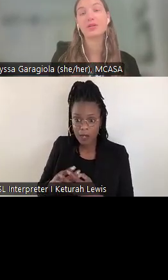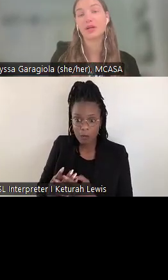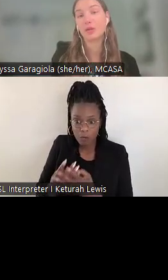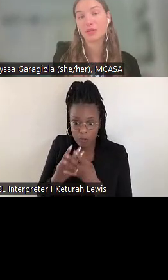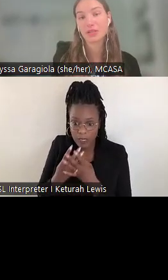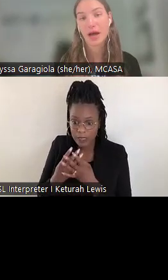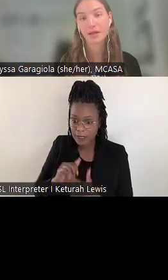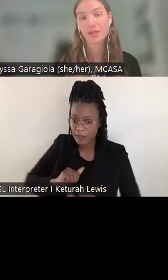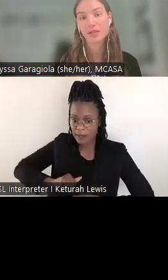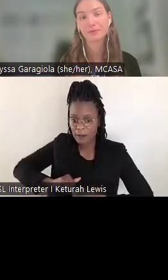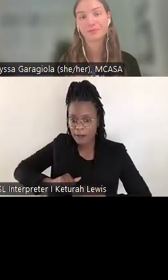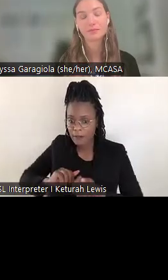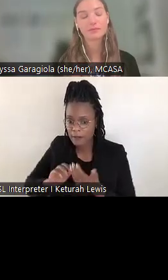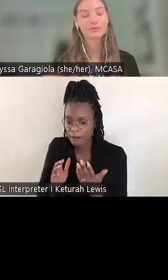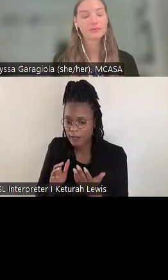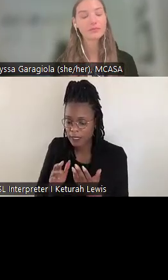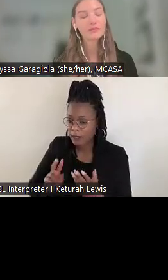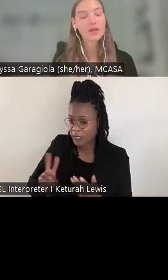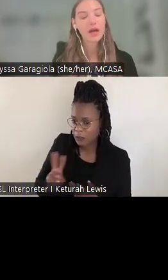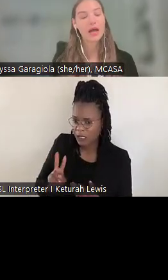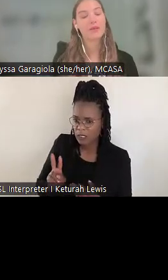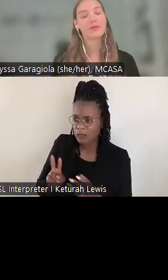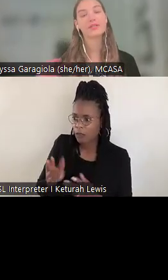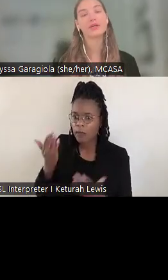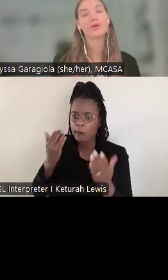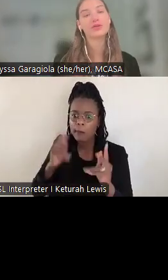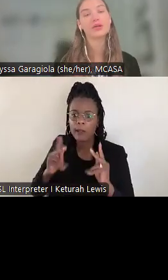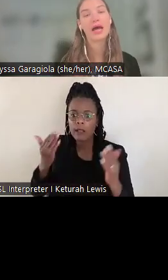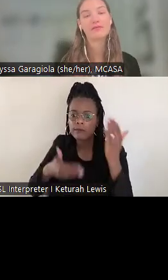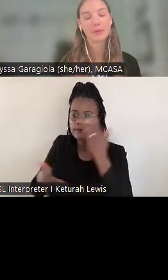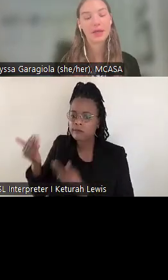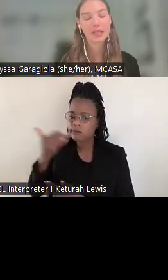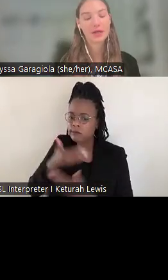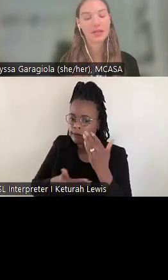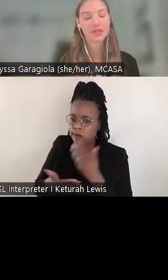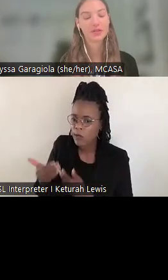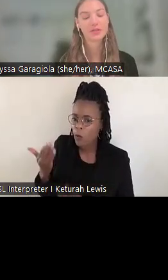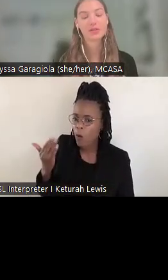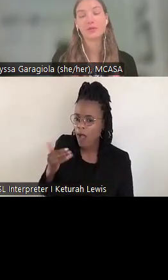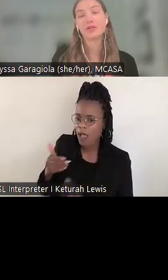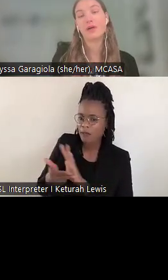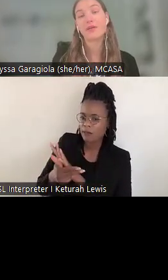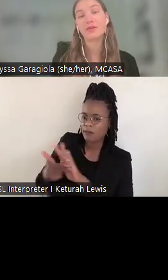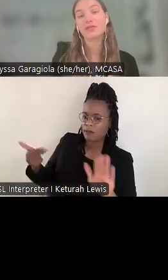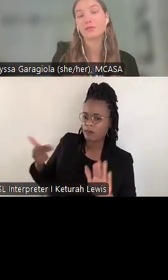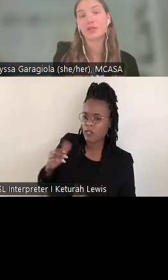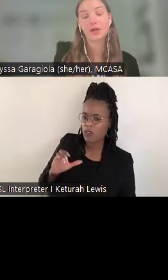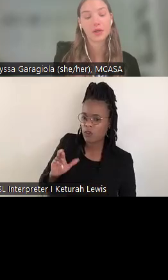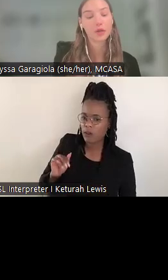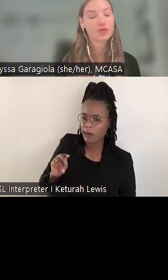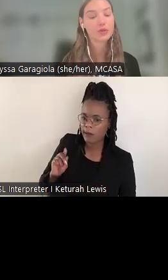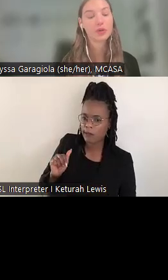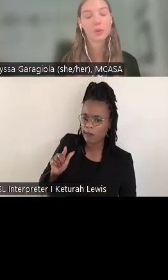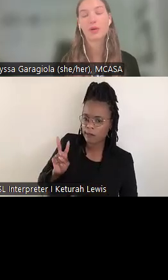minimized due to their criminal status. And then there's the cultural and family expectations. So survivors from